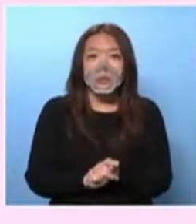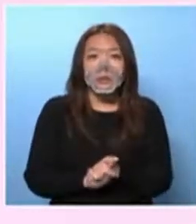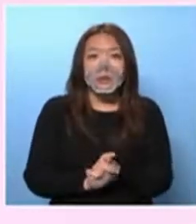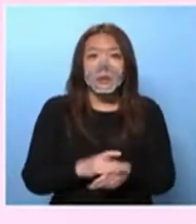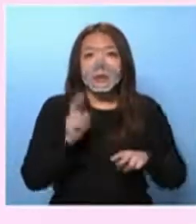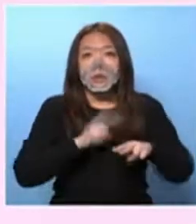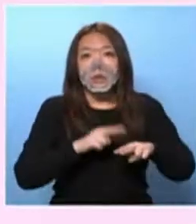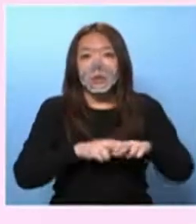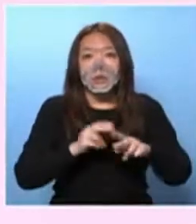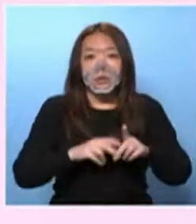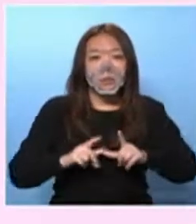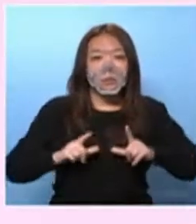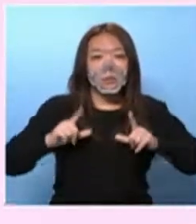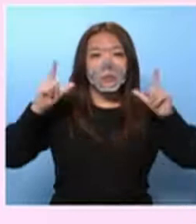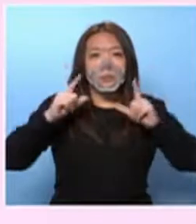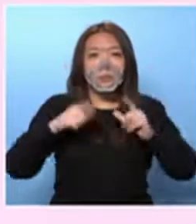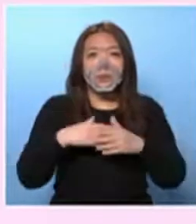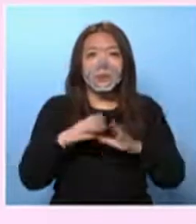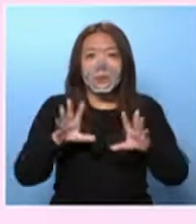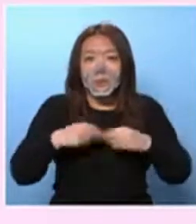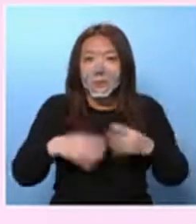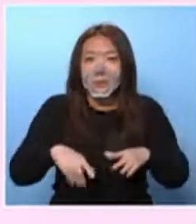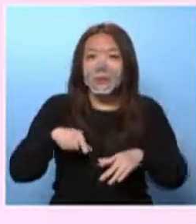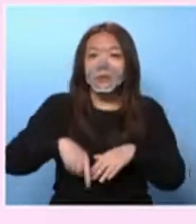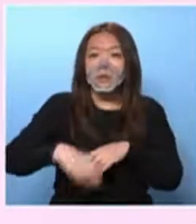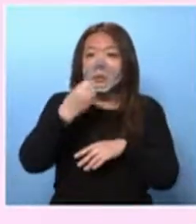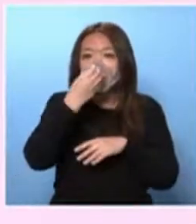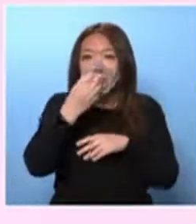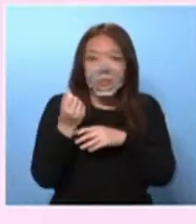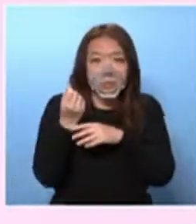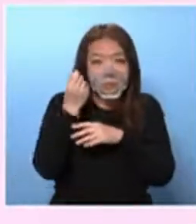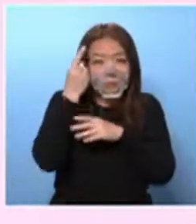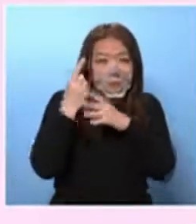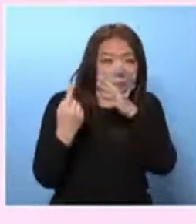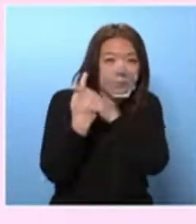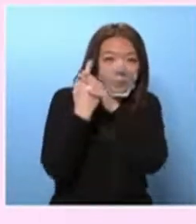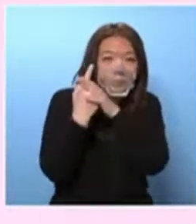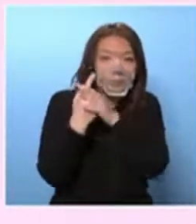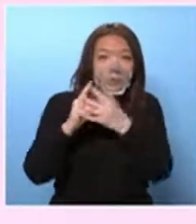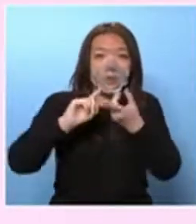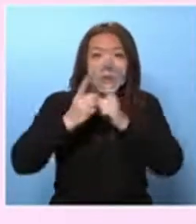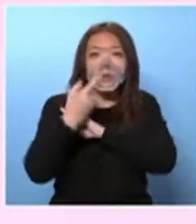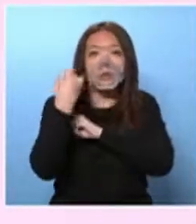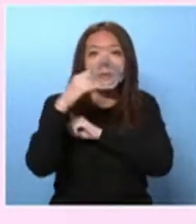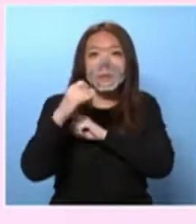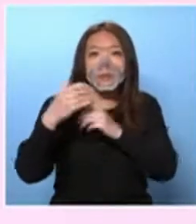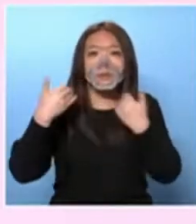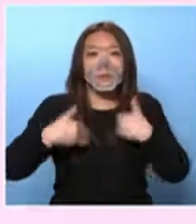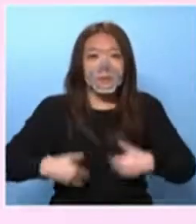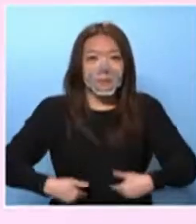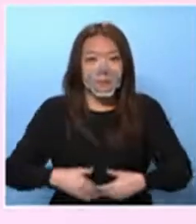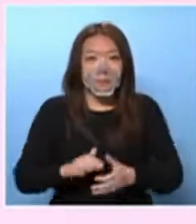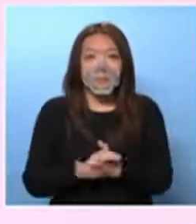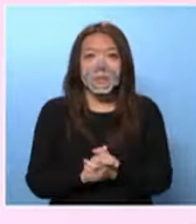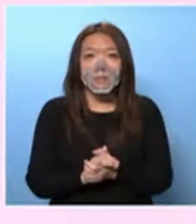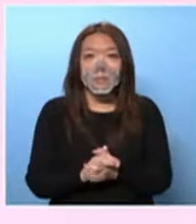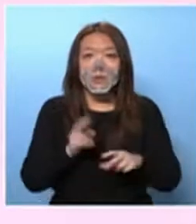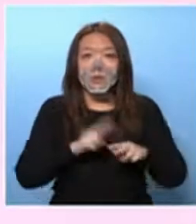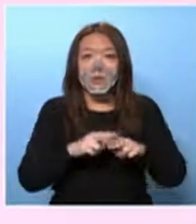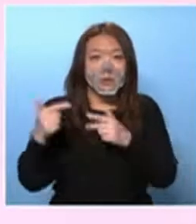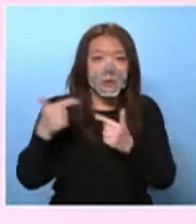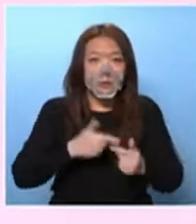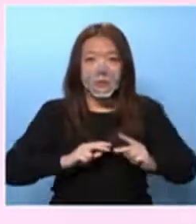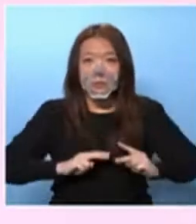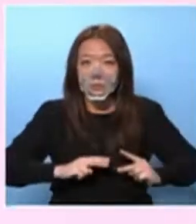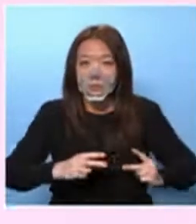story. In the great rejuvenation of the Chinese nation, Hong Kong has a unique and irreplaceable role to play. On the